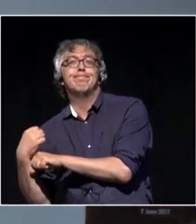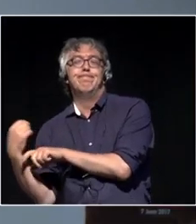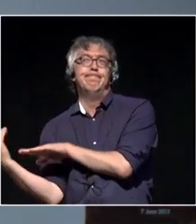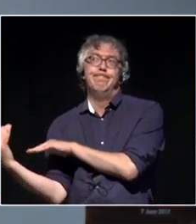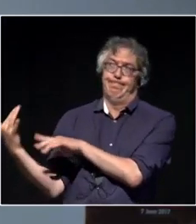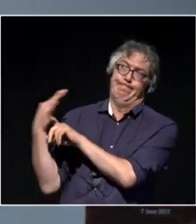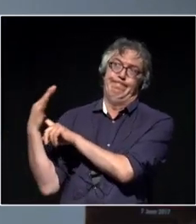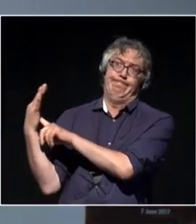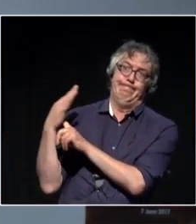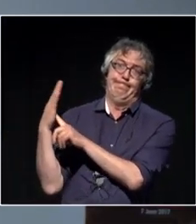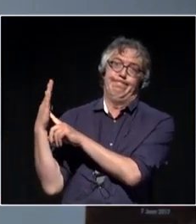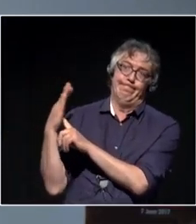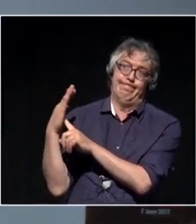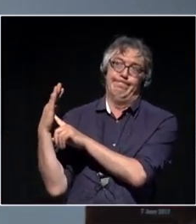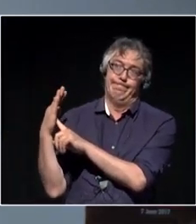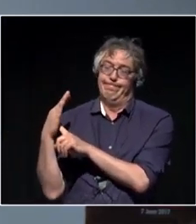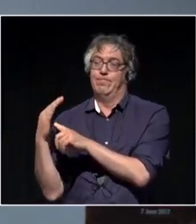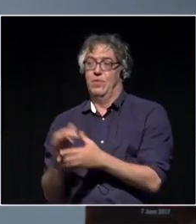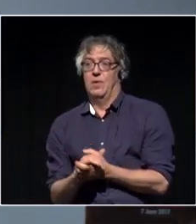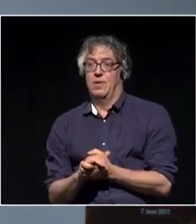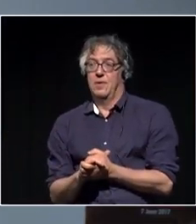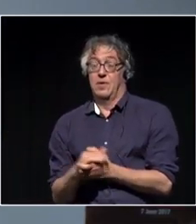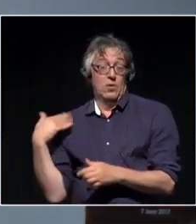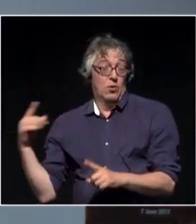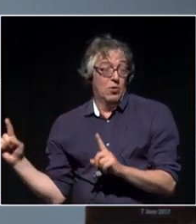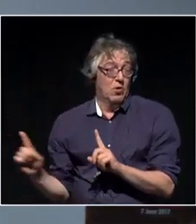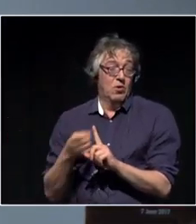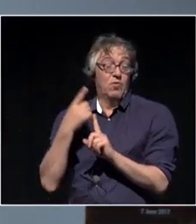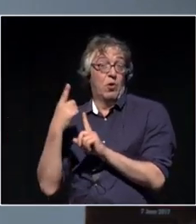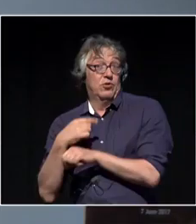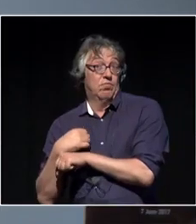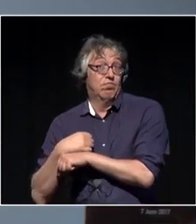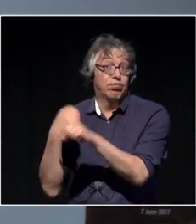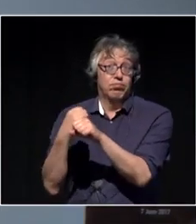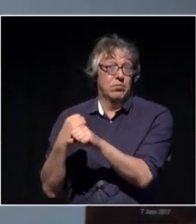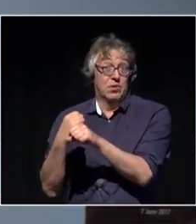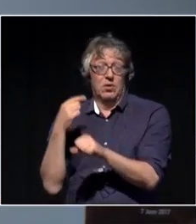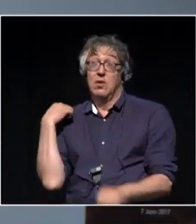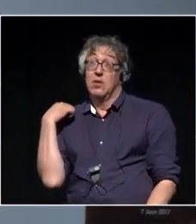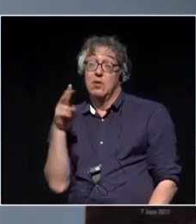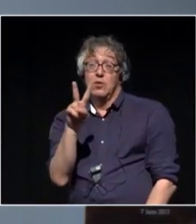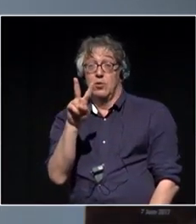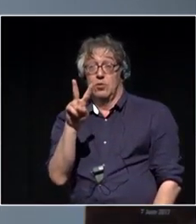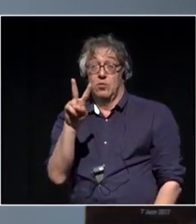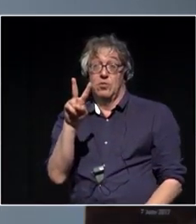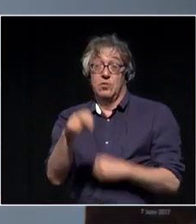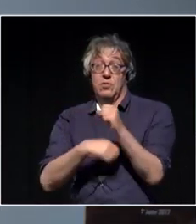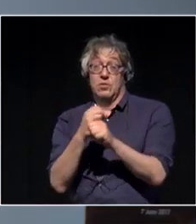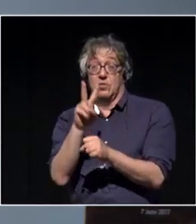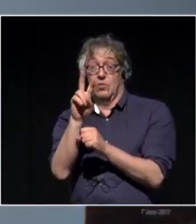in fact, after the first attack which took place in our country in 2015, there was a